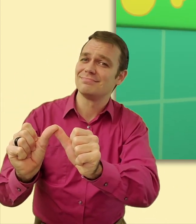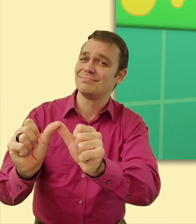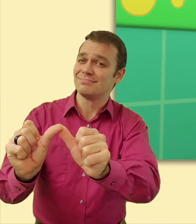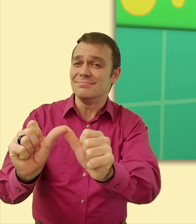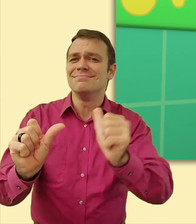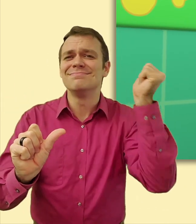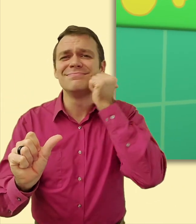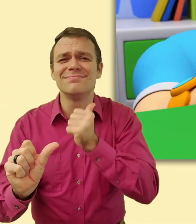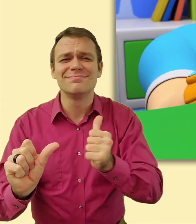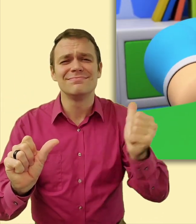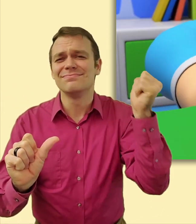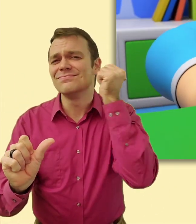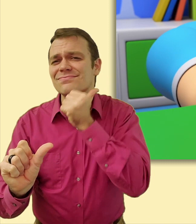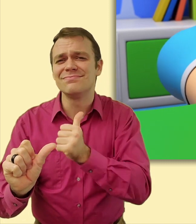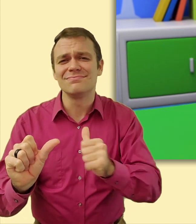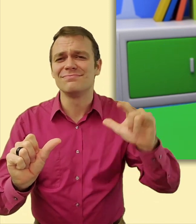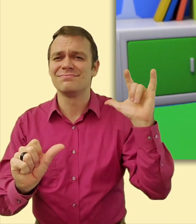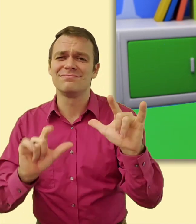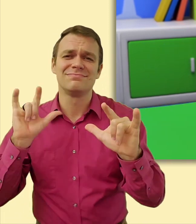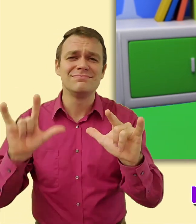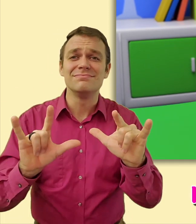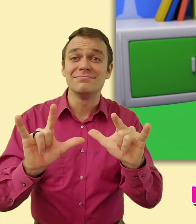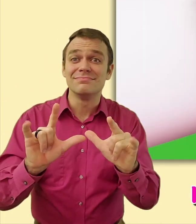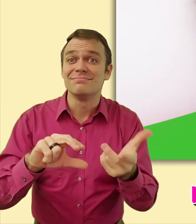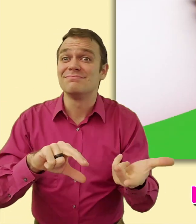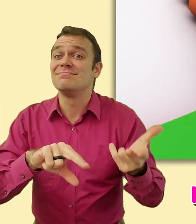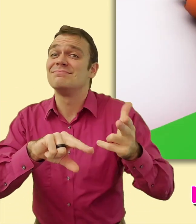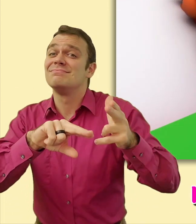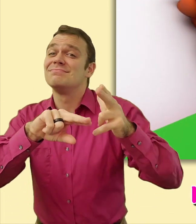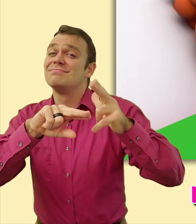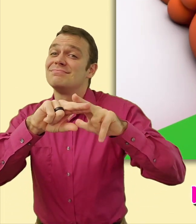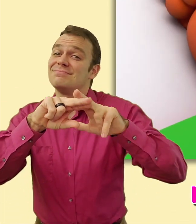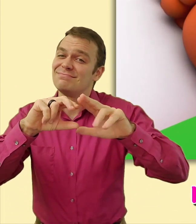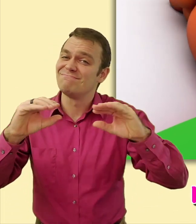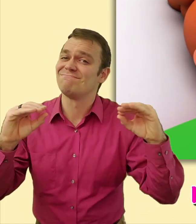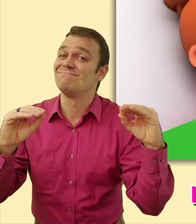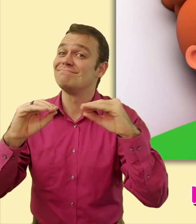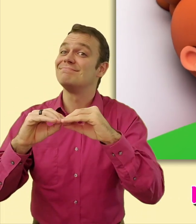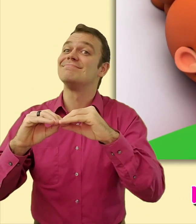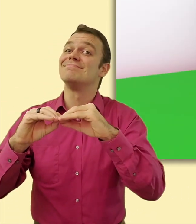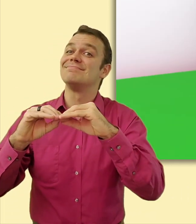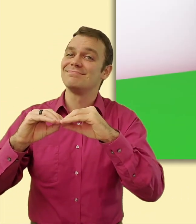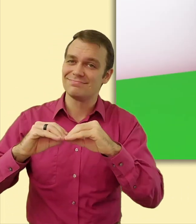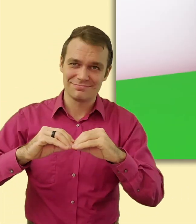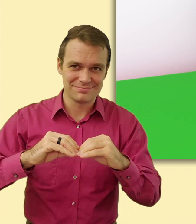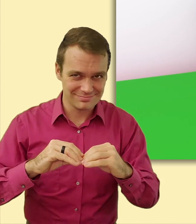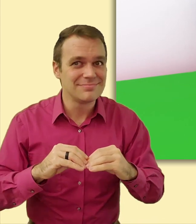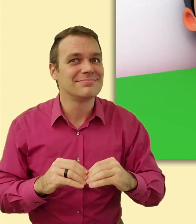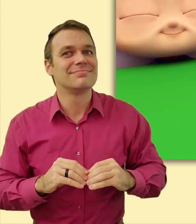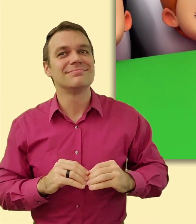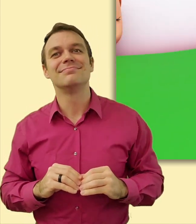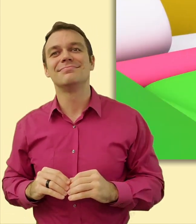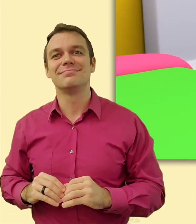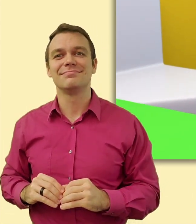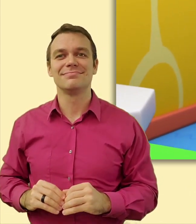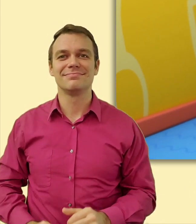be true. Every single day I love you more and more and more.